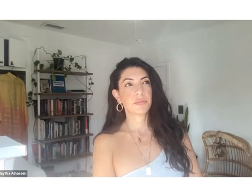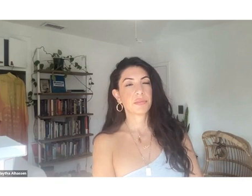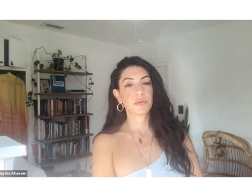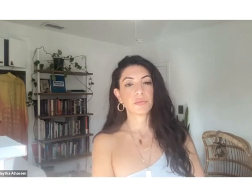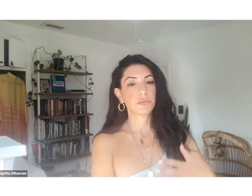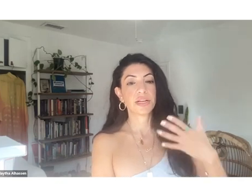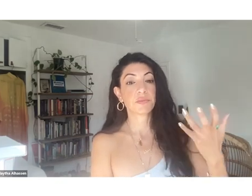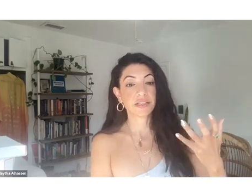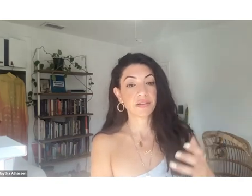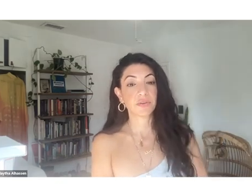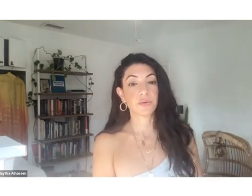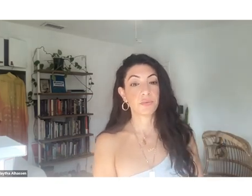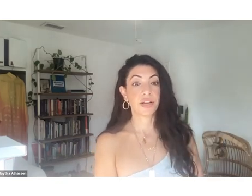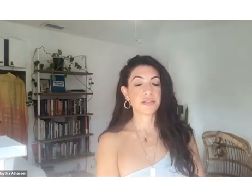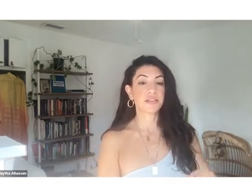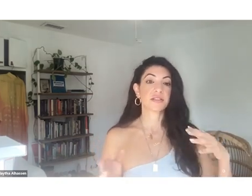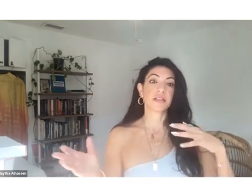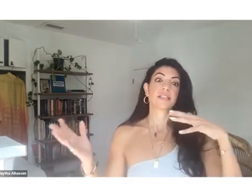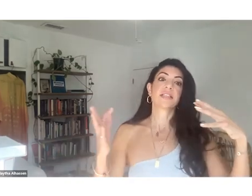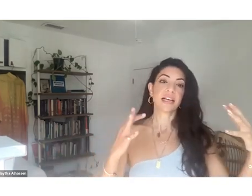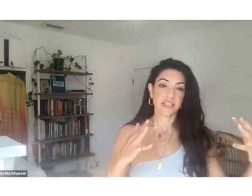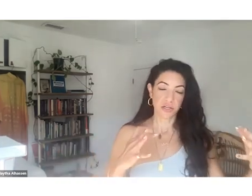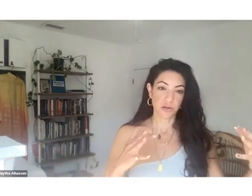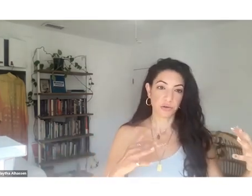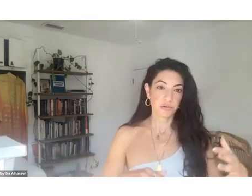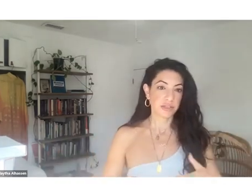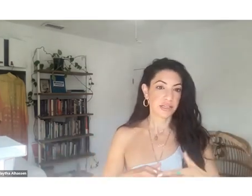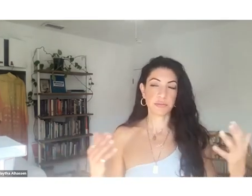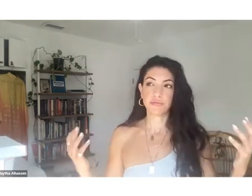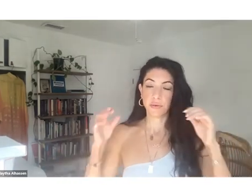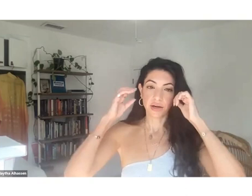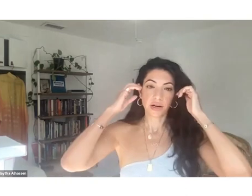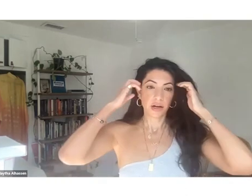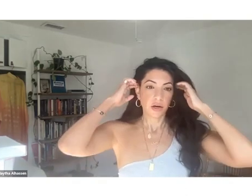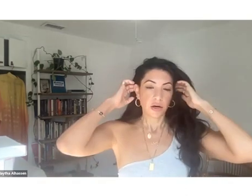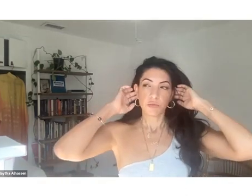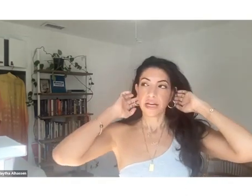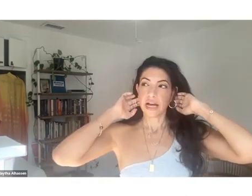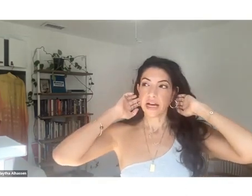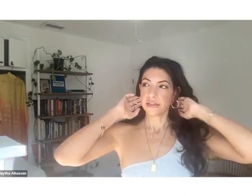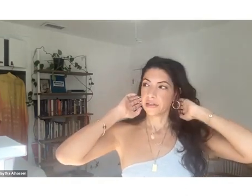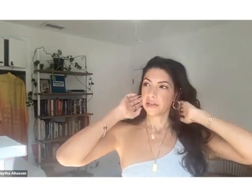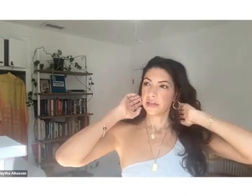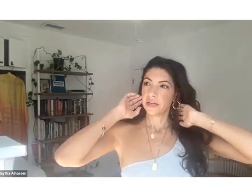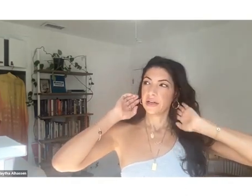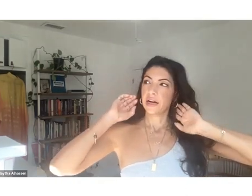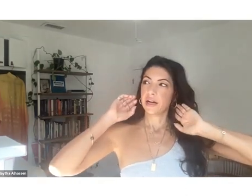what his pain level was. And this is like decades ago, even before we